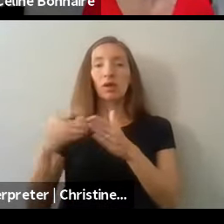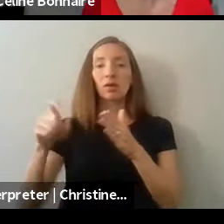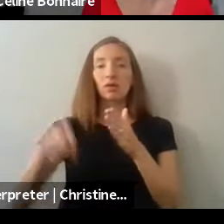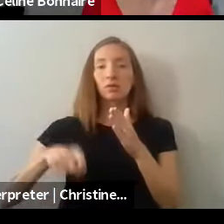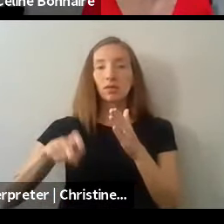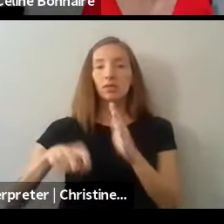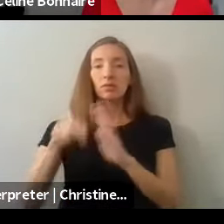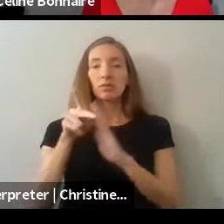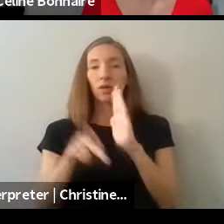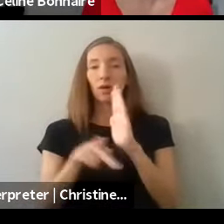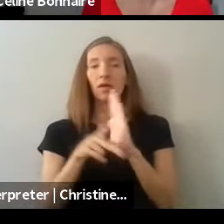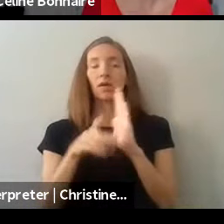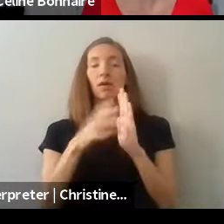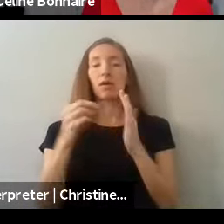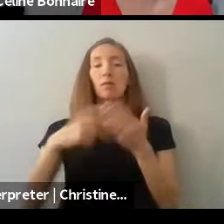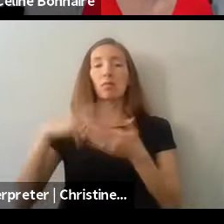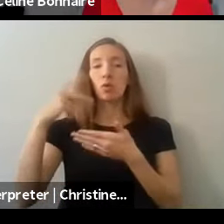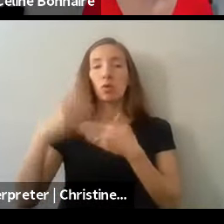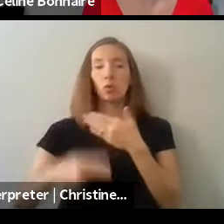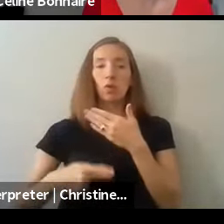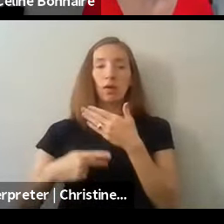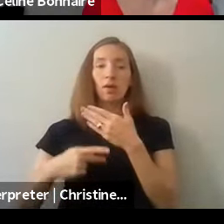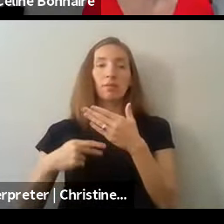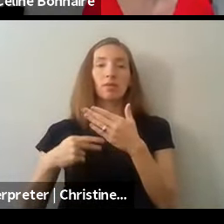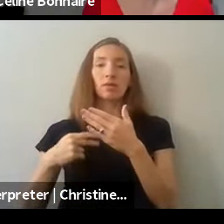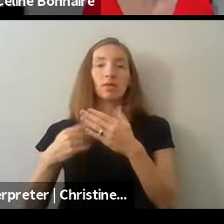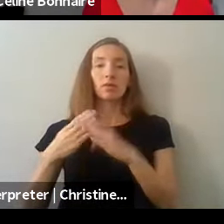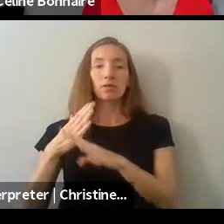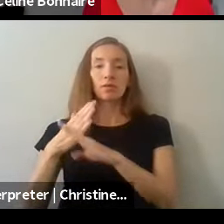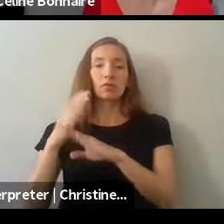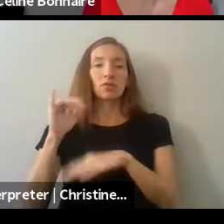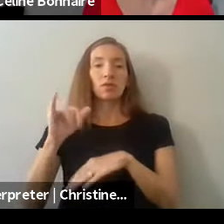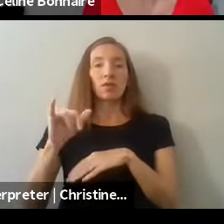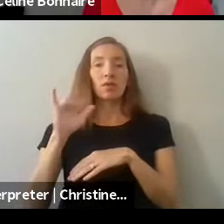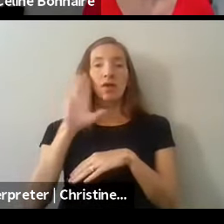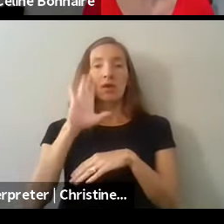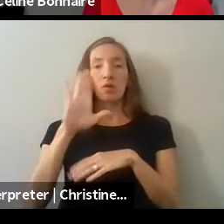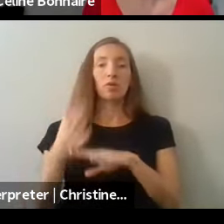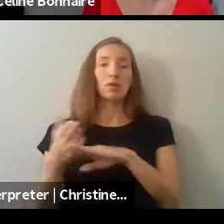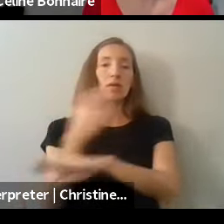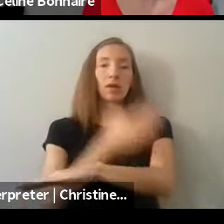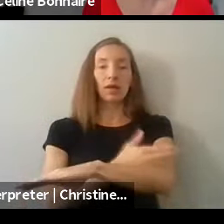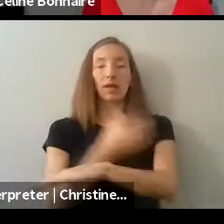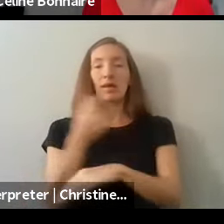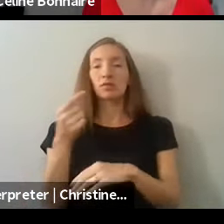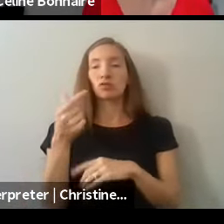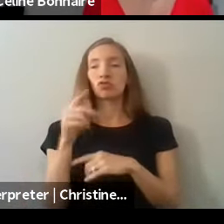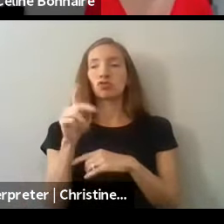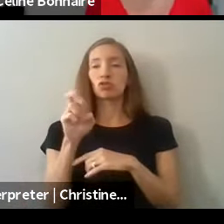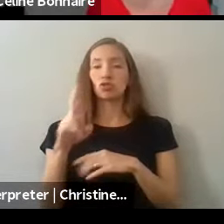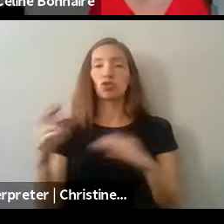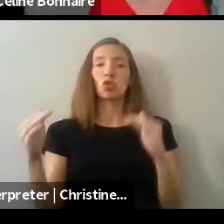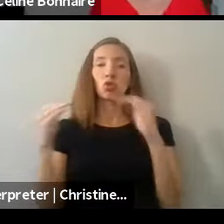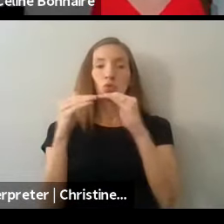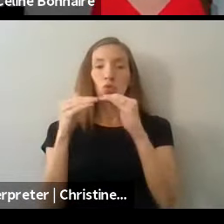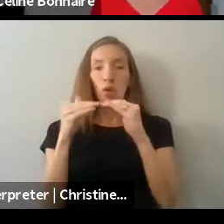intervention that will enhance gender equality and address the range of inequality at the national level